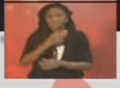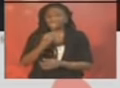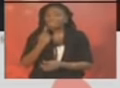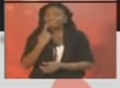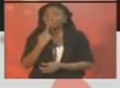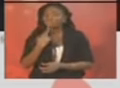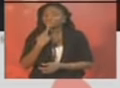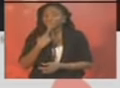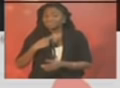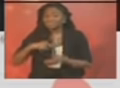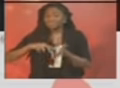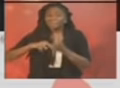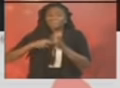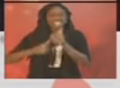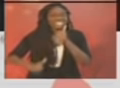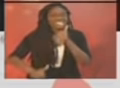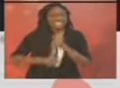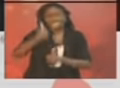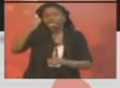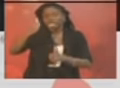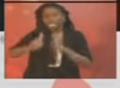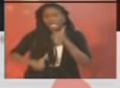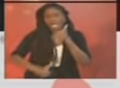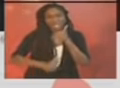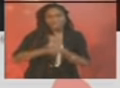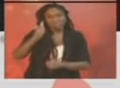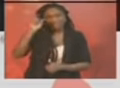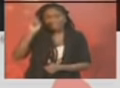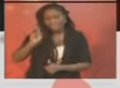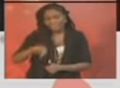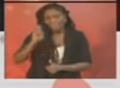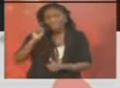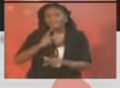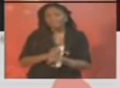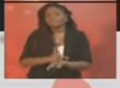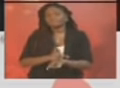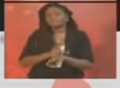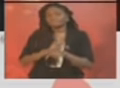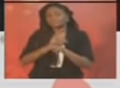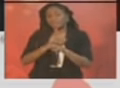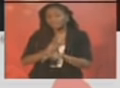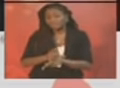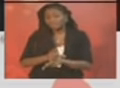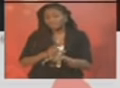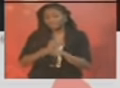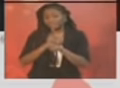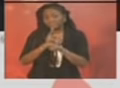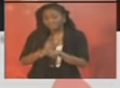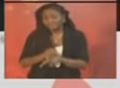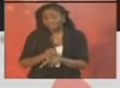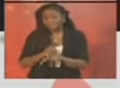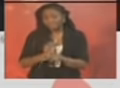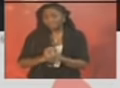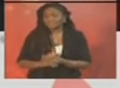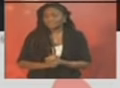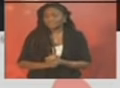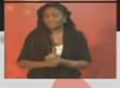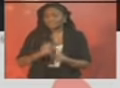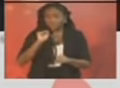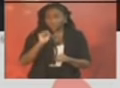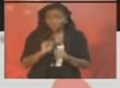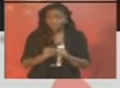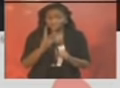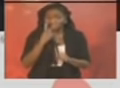you're in an alarm zone and you should be cautious. You're really going towards an epidemic. So how we generate those green,